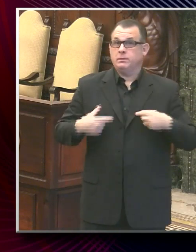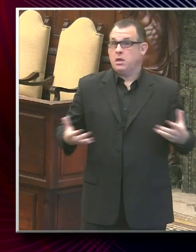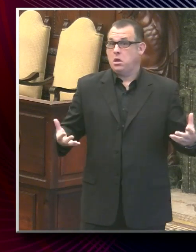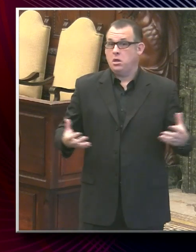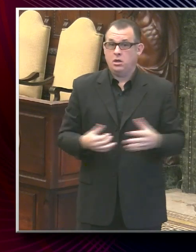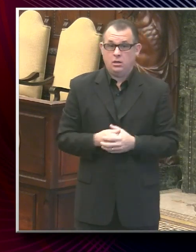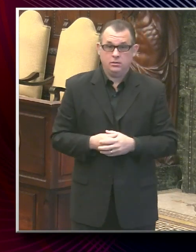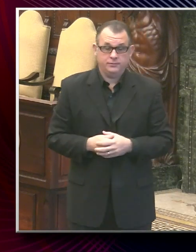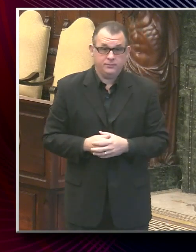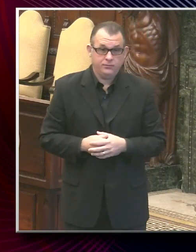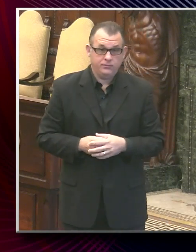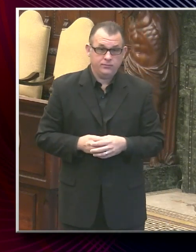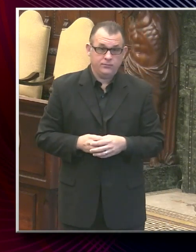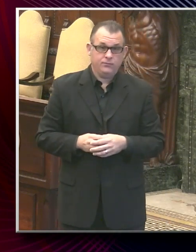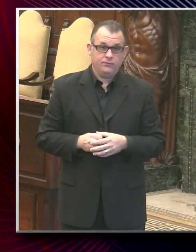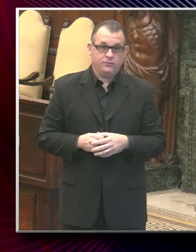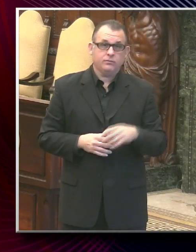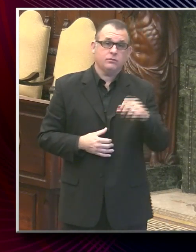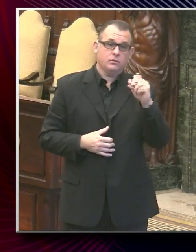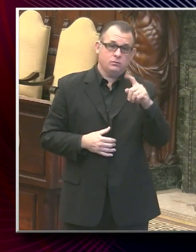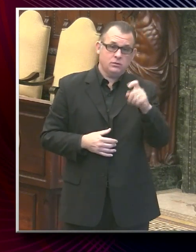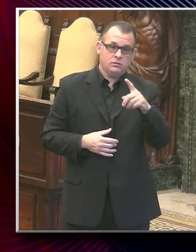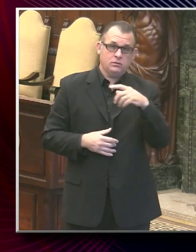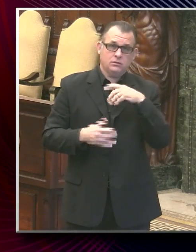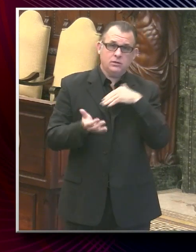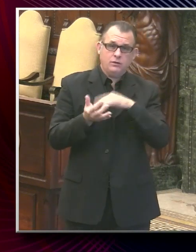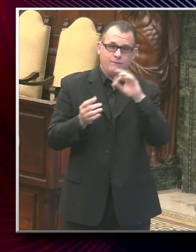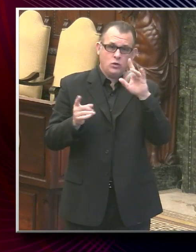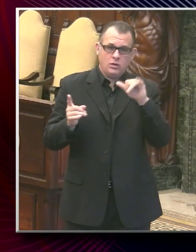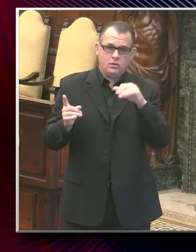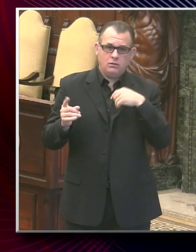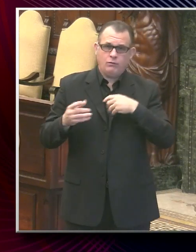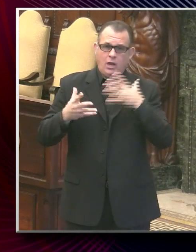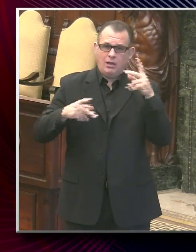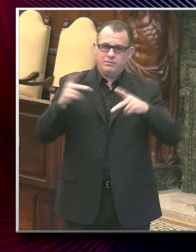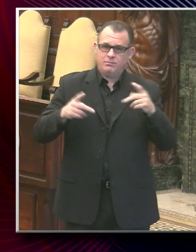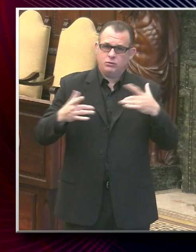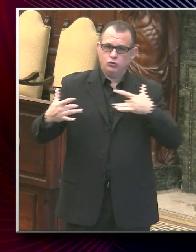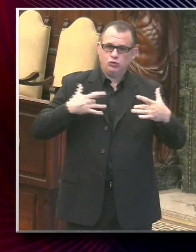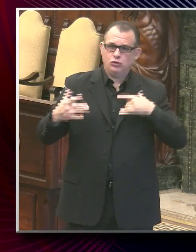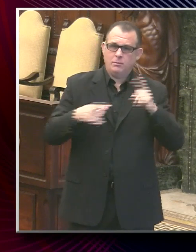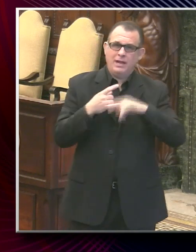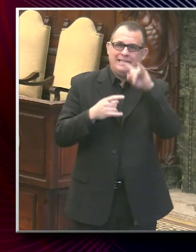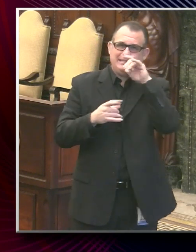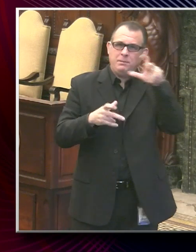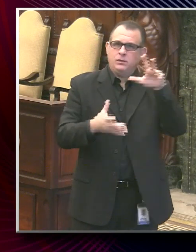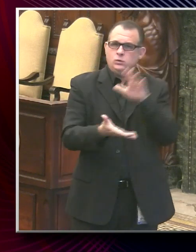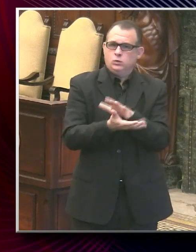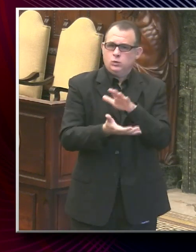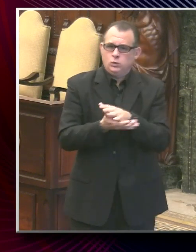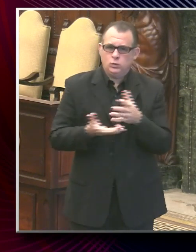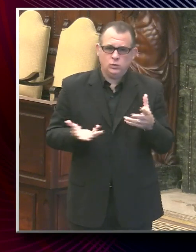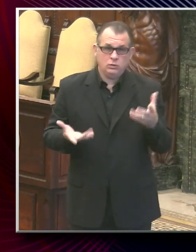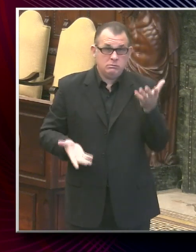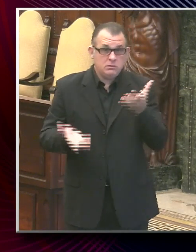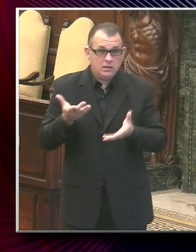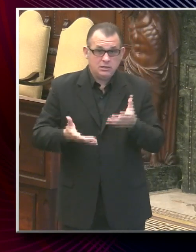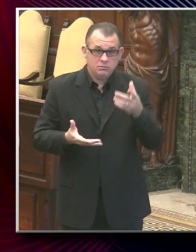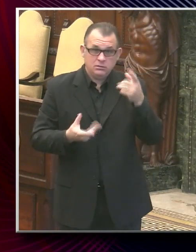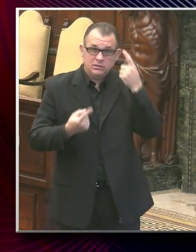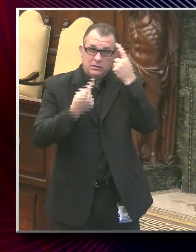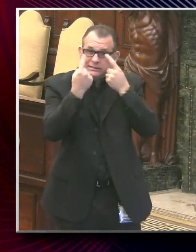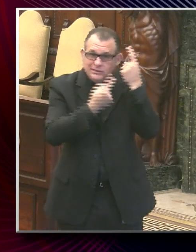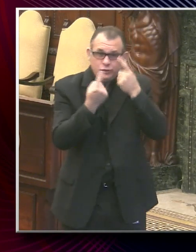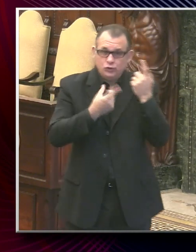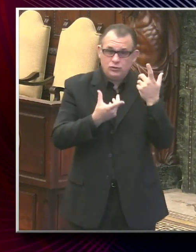especially in West Philadelphia, are really concerned about kids going back to school. Is there a possibility or any consideration to